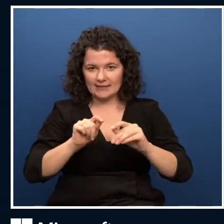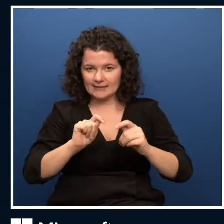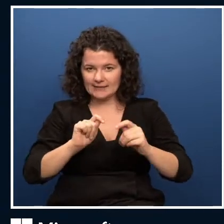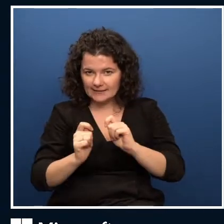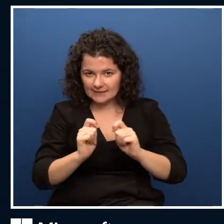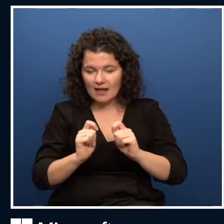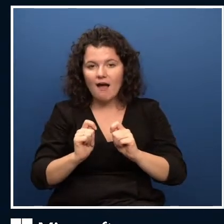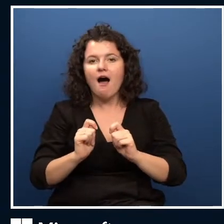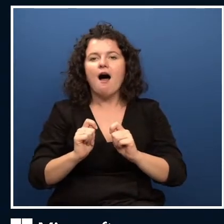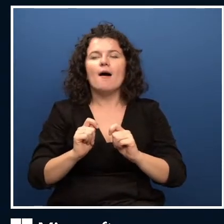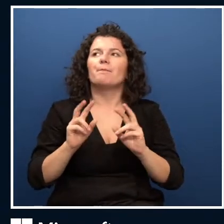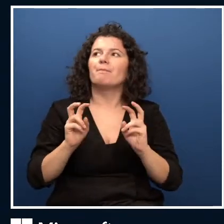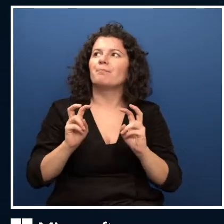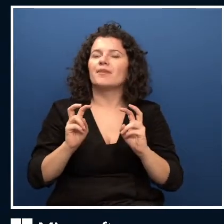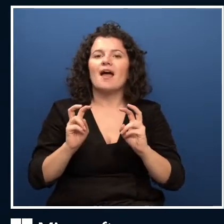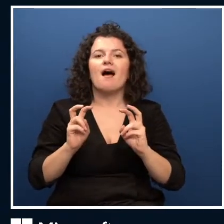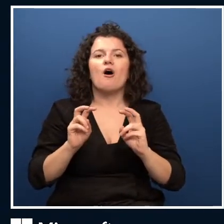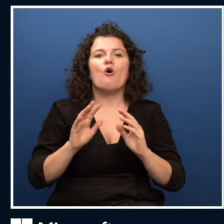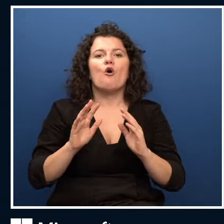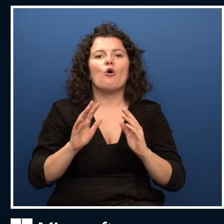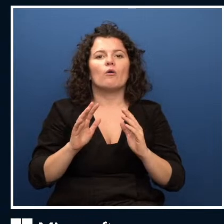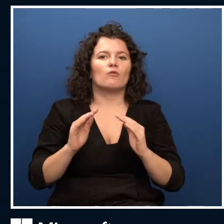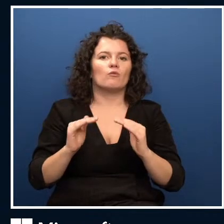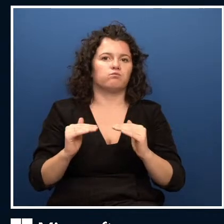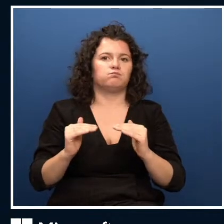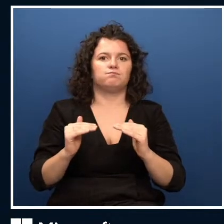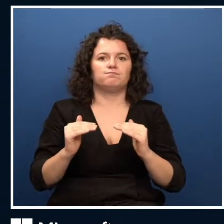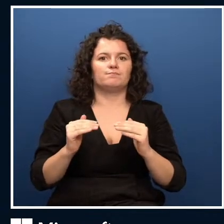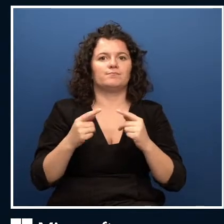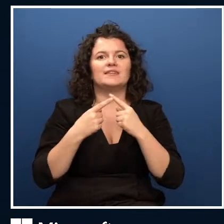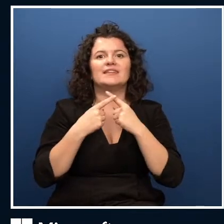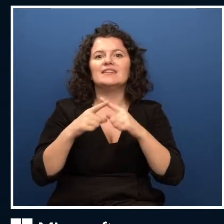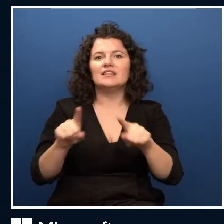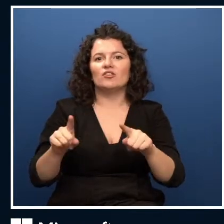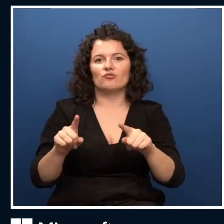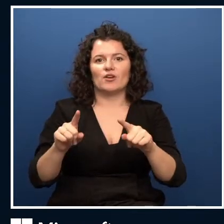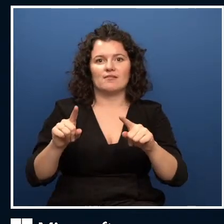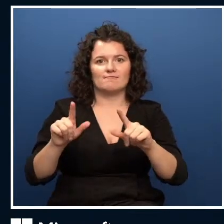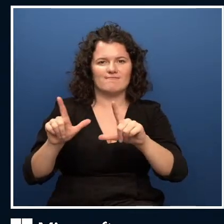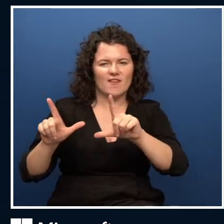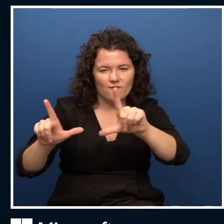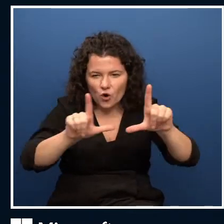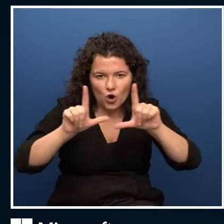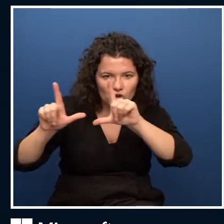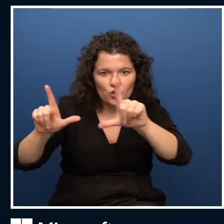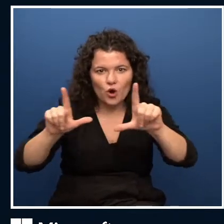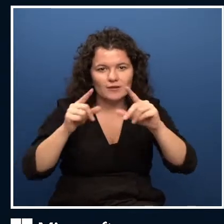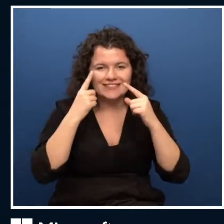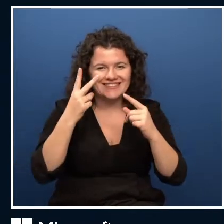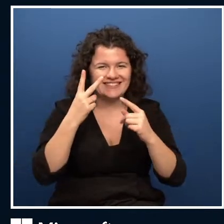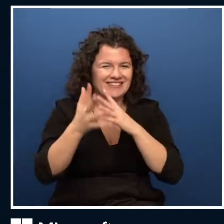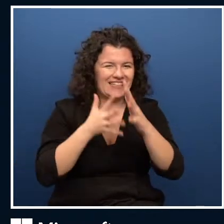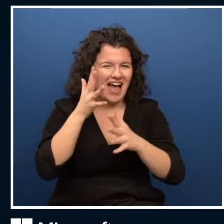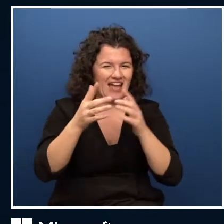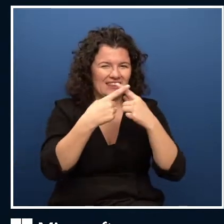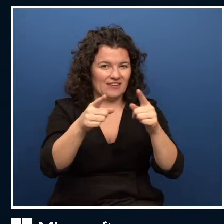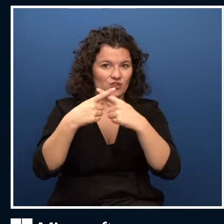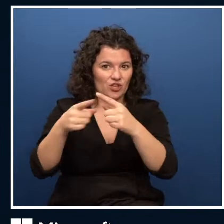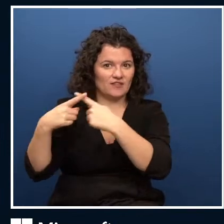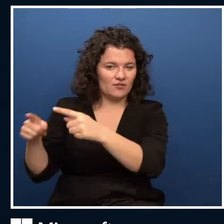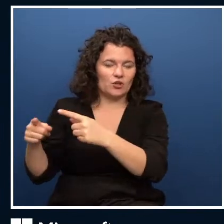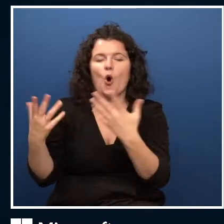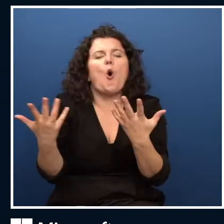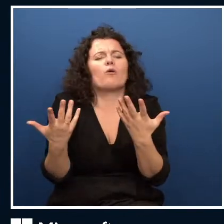the accuracy and the range of the objects that can be detected. And this model can be trained for any